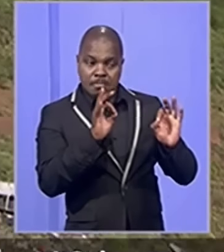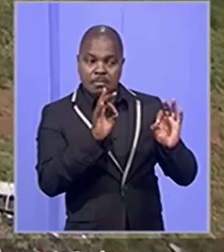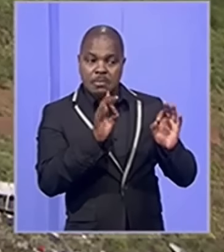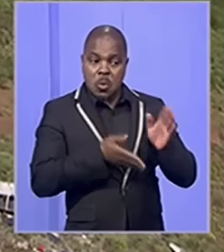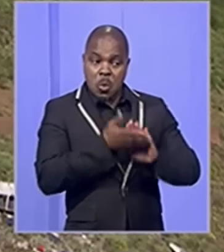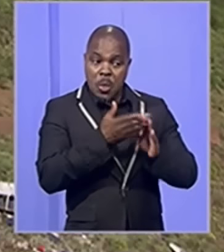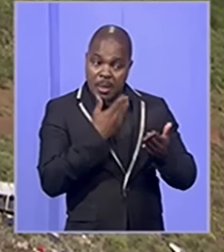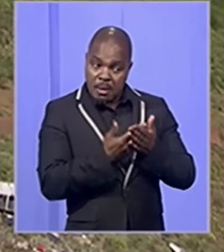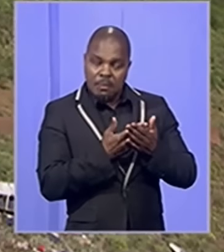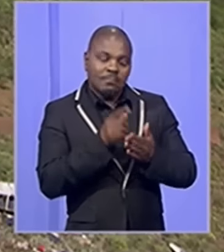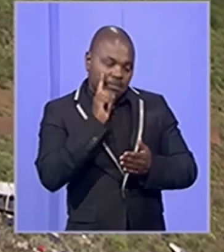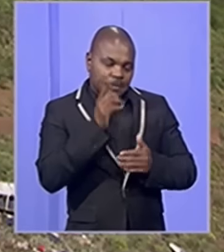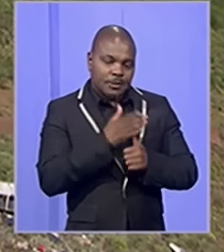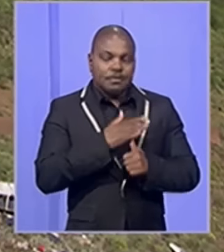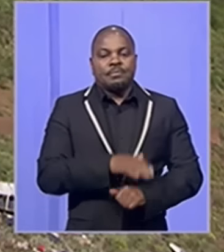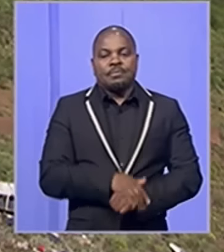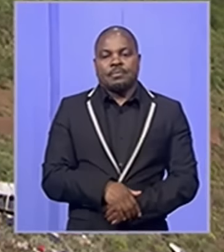jang.